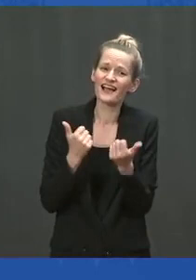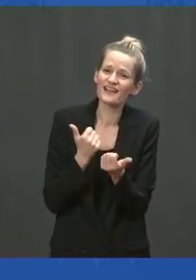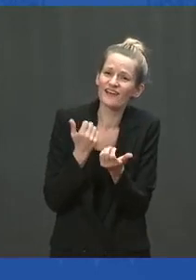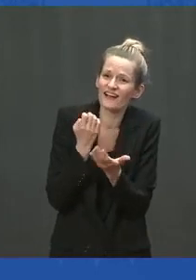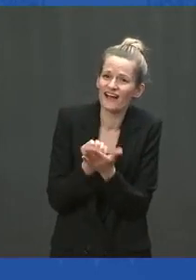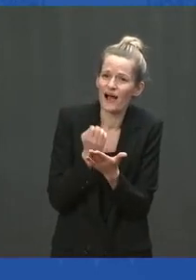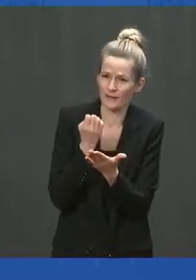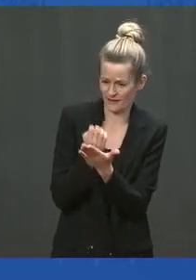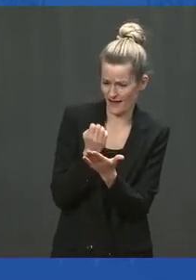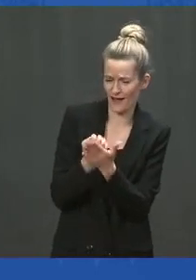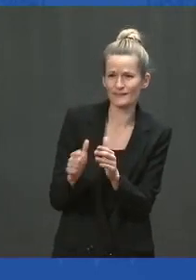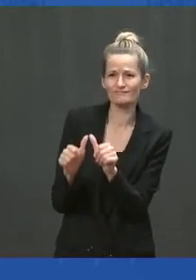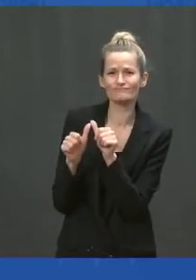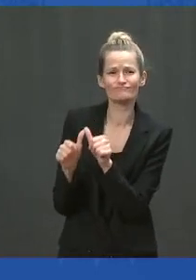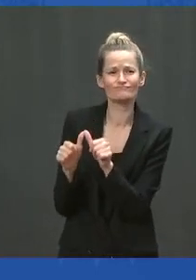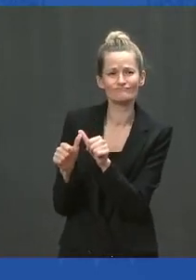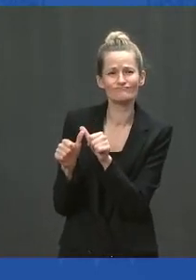began.